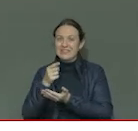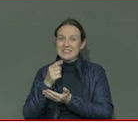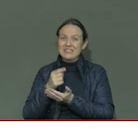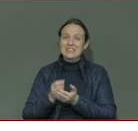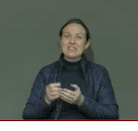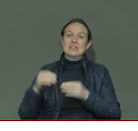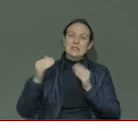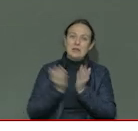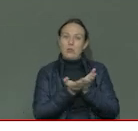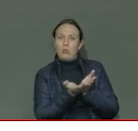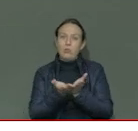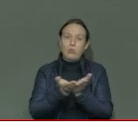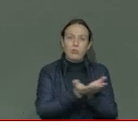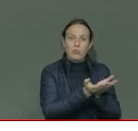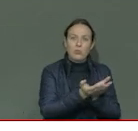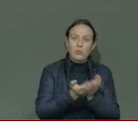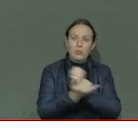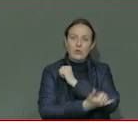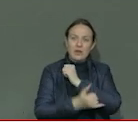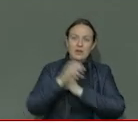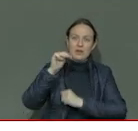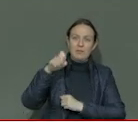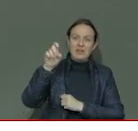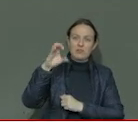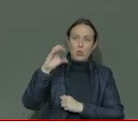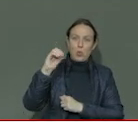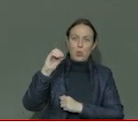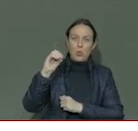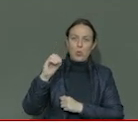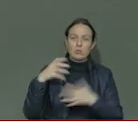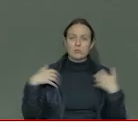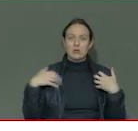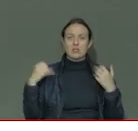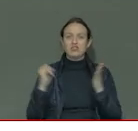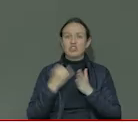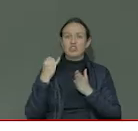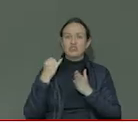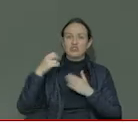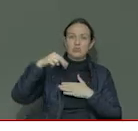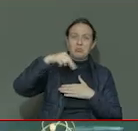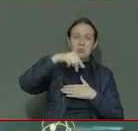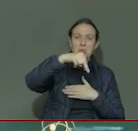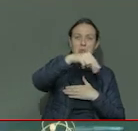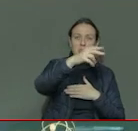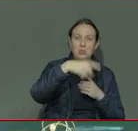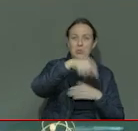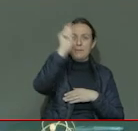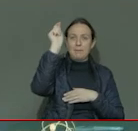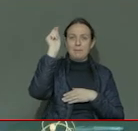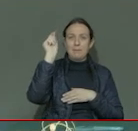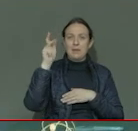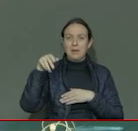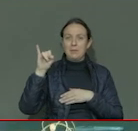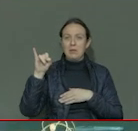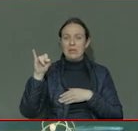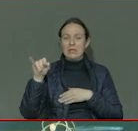rescued. When they get there, what does Richard Parker do? He just walks off, and Pi is so upset because Richard Parker walks